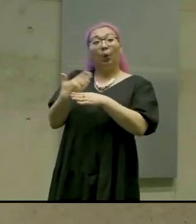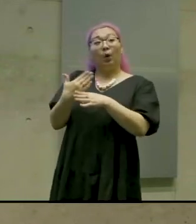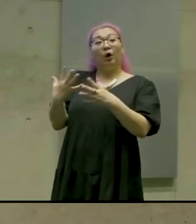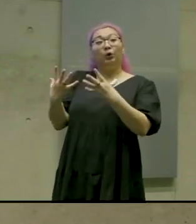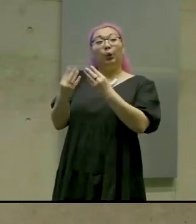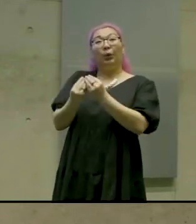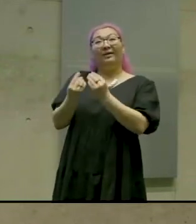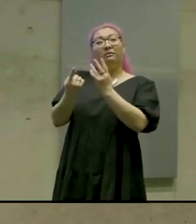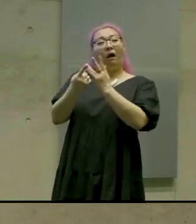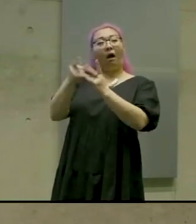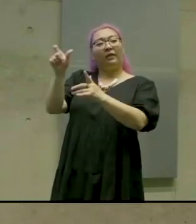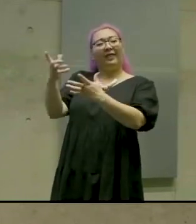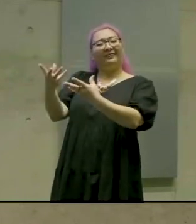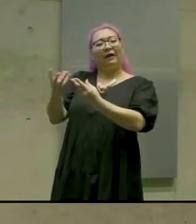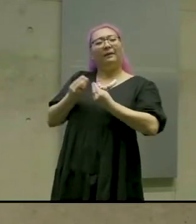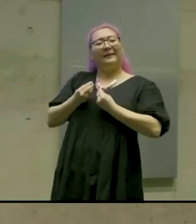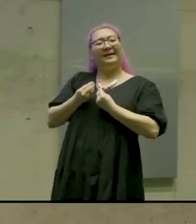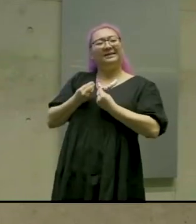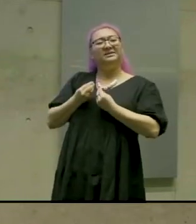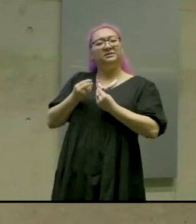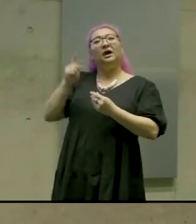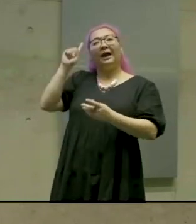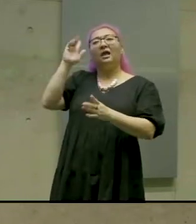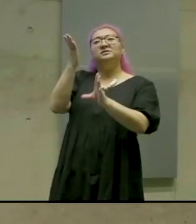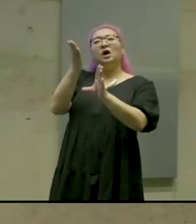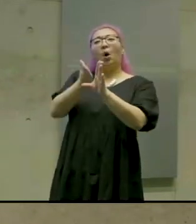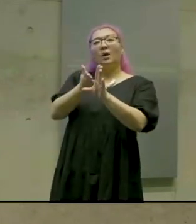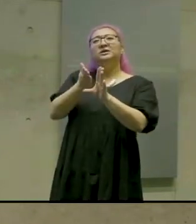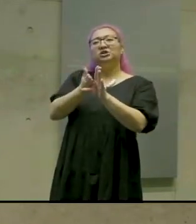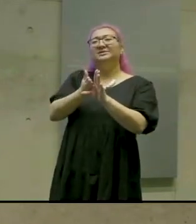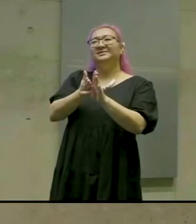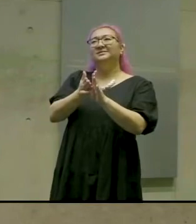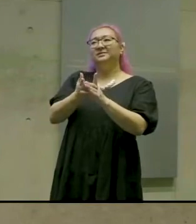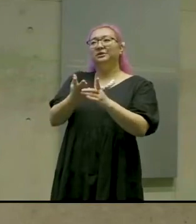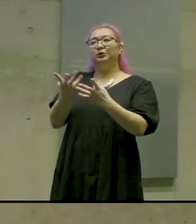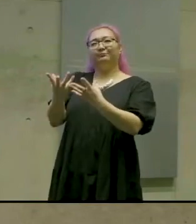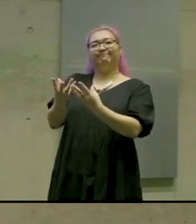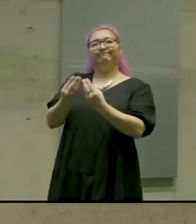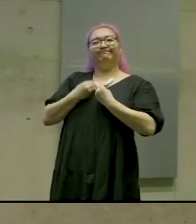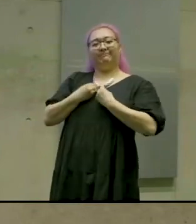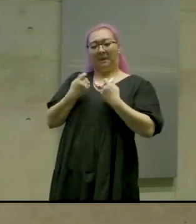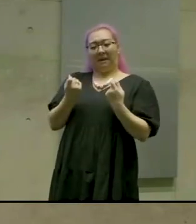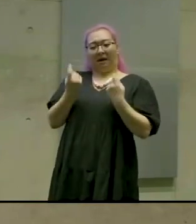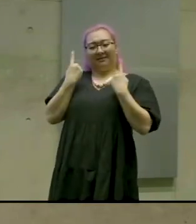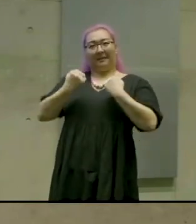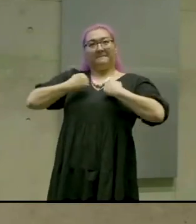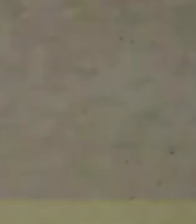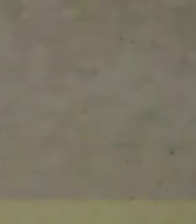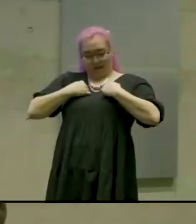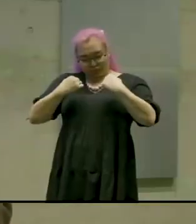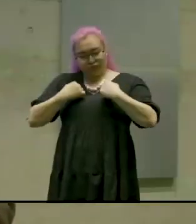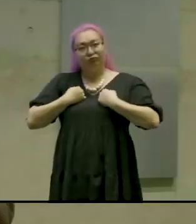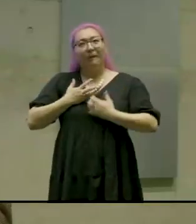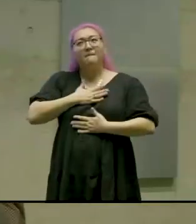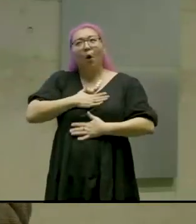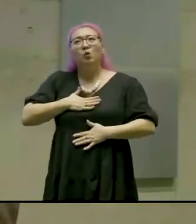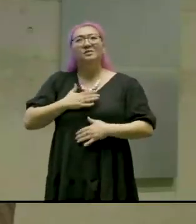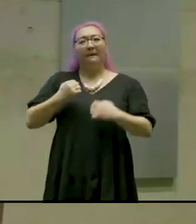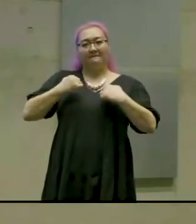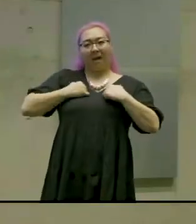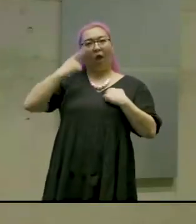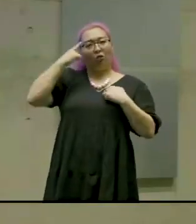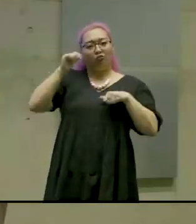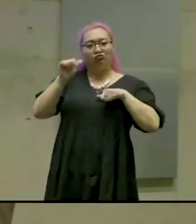psychotherapists in the journaling process and in understanding my emotions and thoughts process. I had an